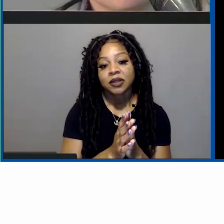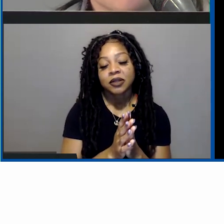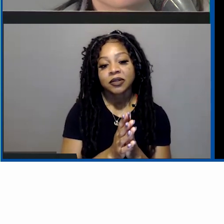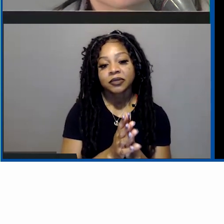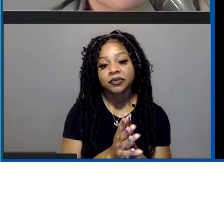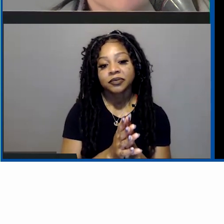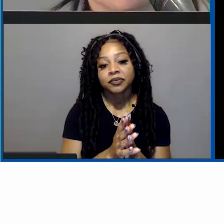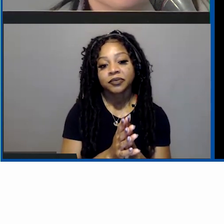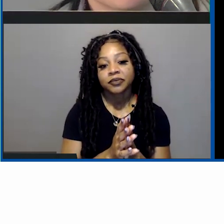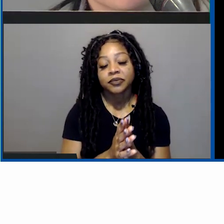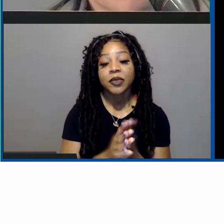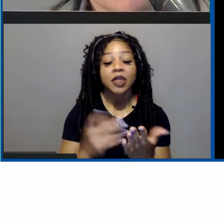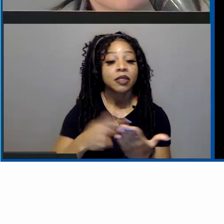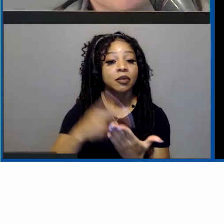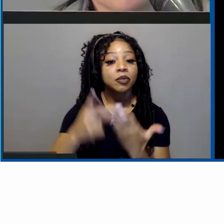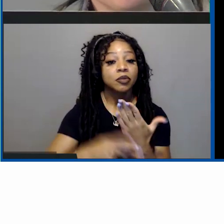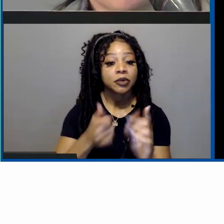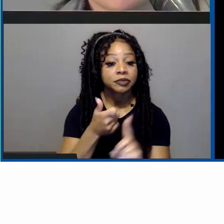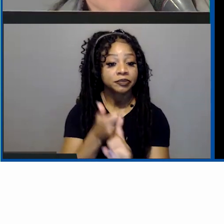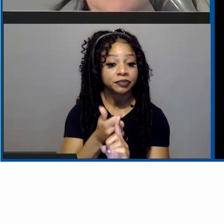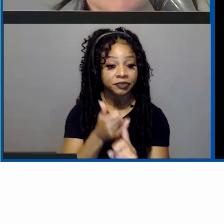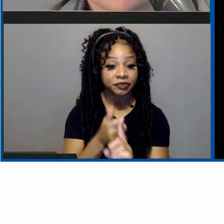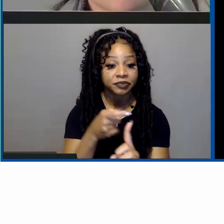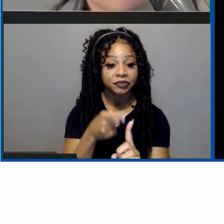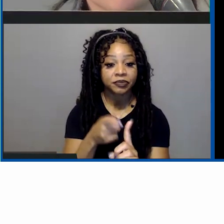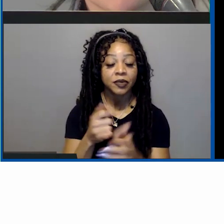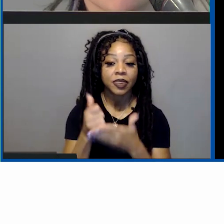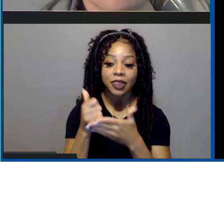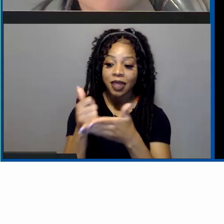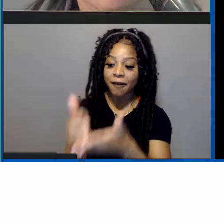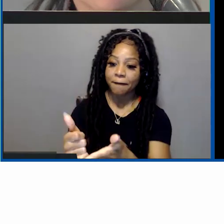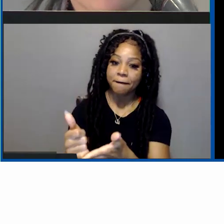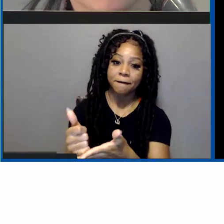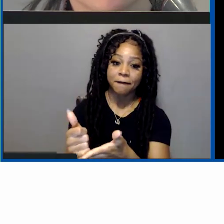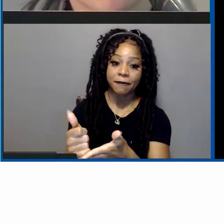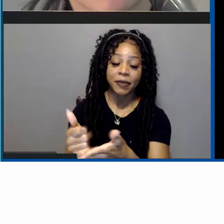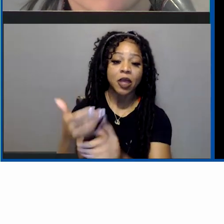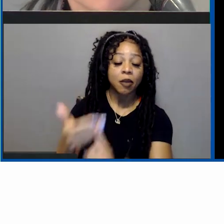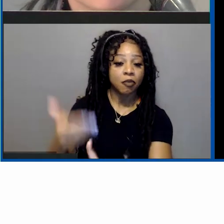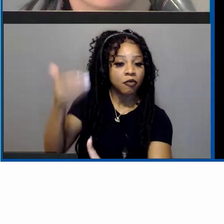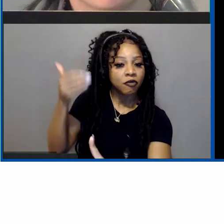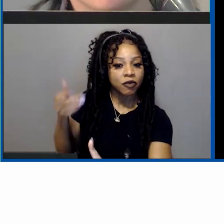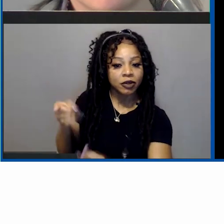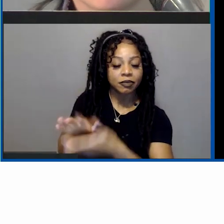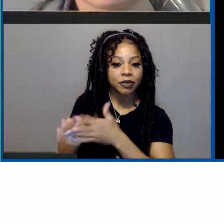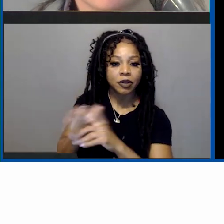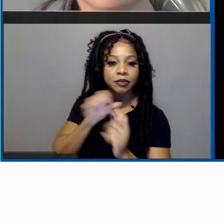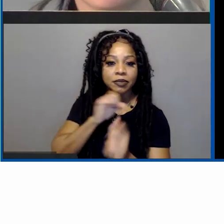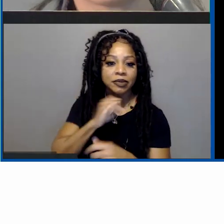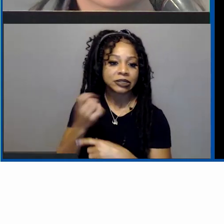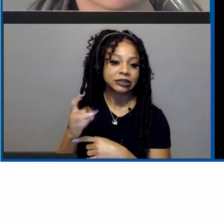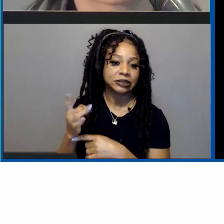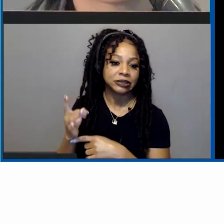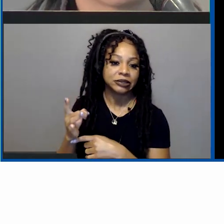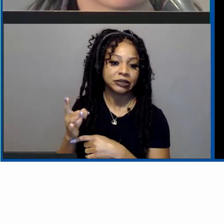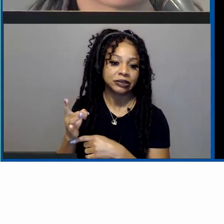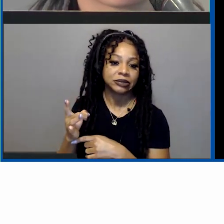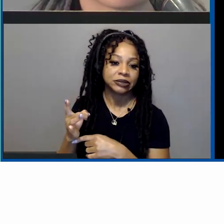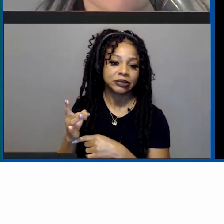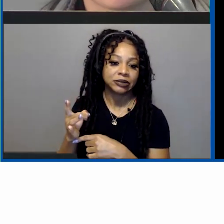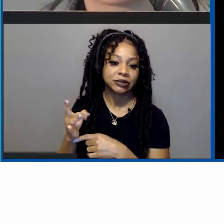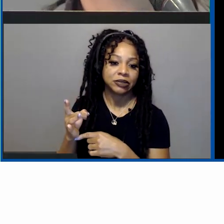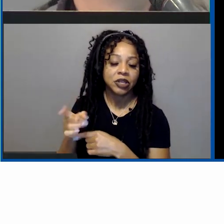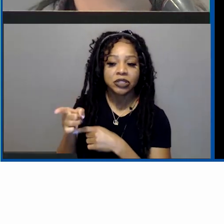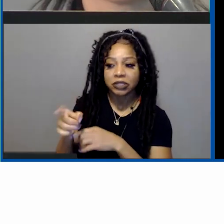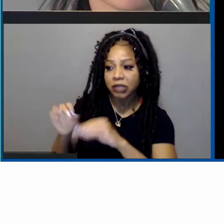idea of the program is to assist that young person well before they turn 18 on what it means to